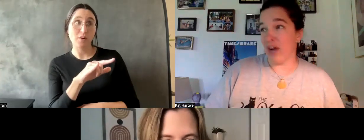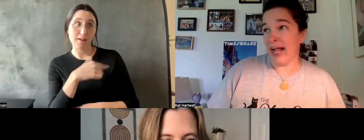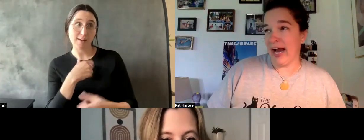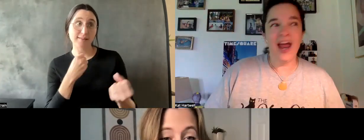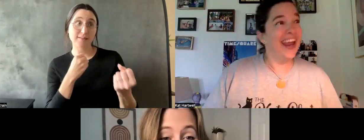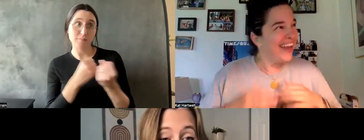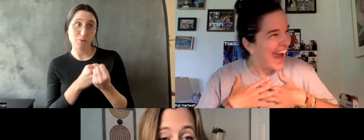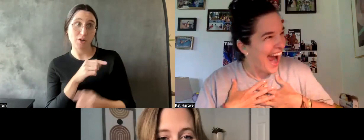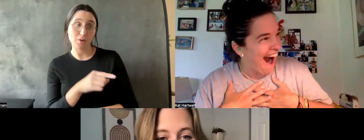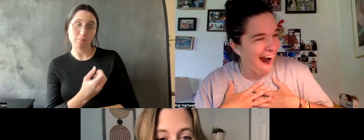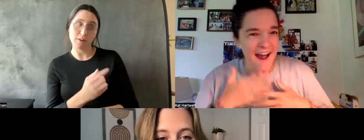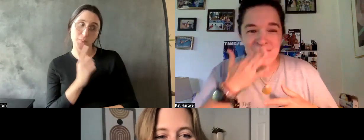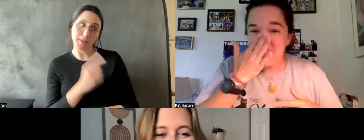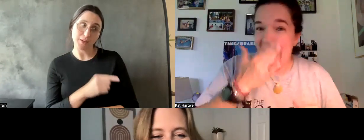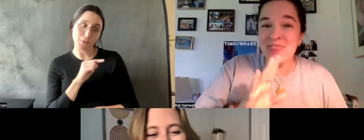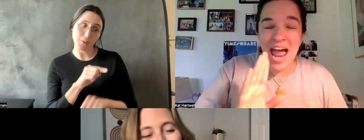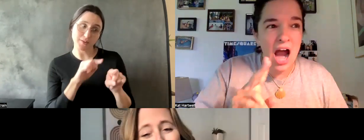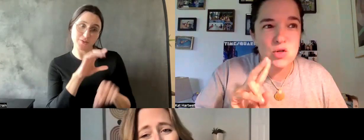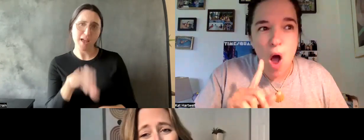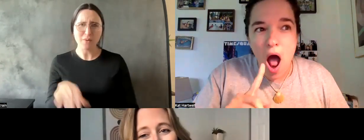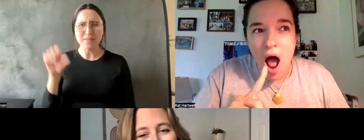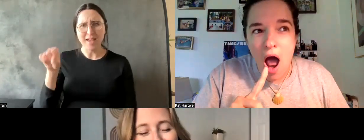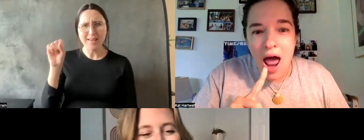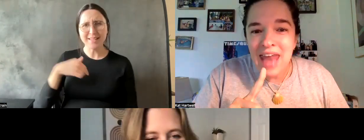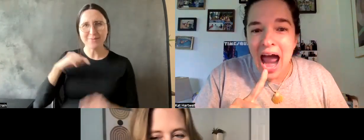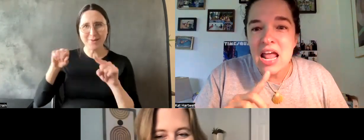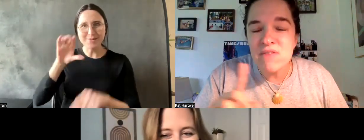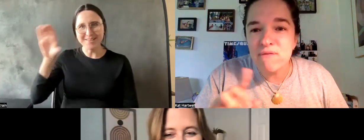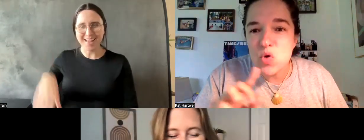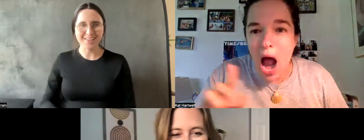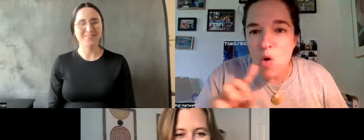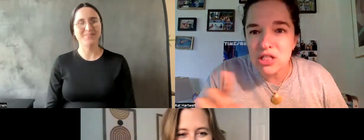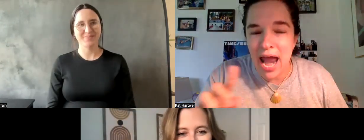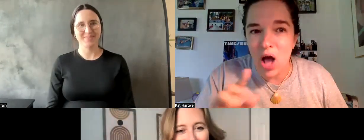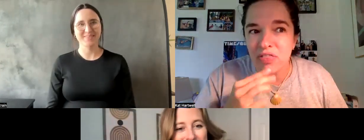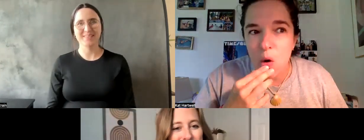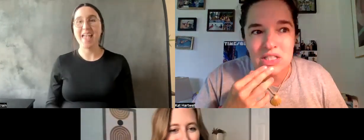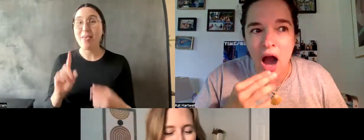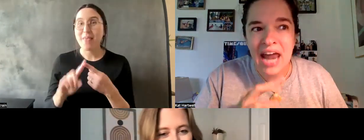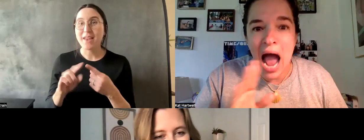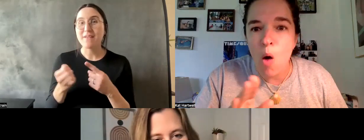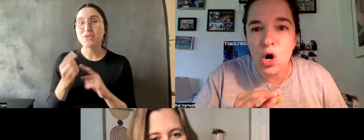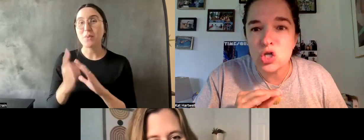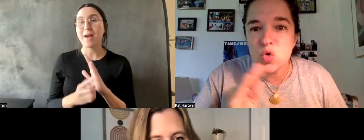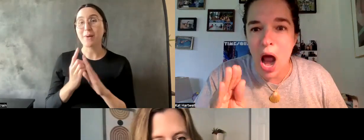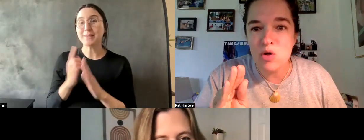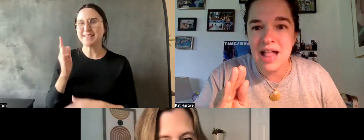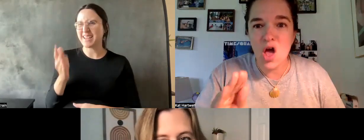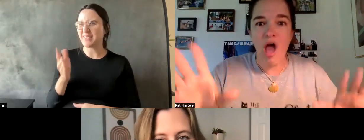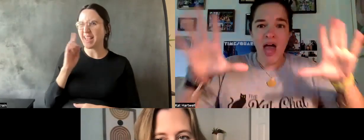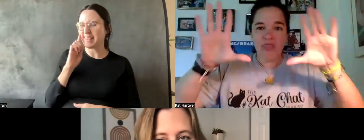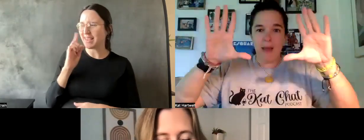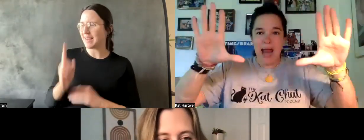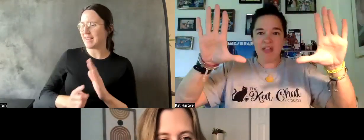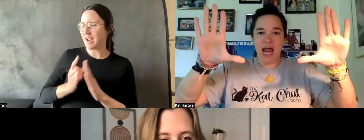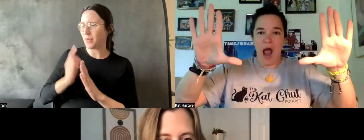was like, really? Yeah. And then You. not even a few hours later, I think it was like an hour, 2 hours